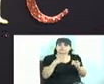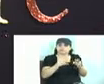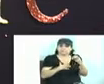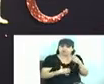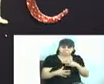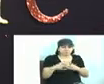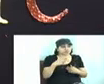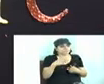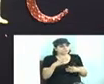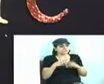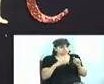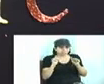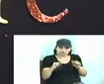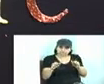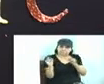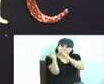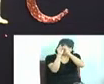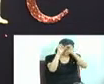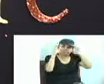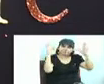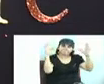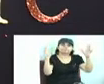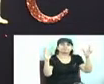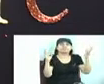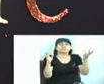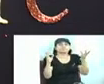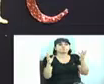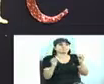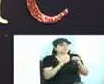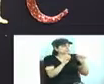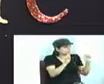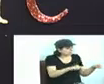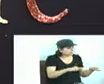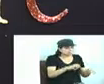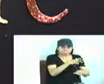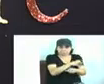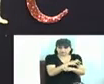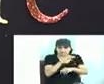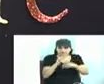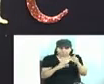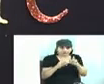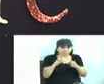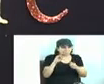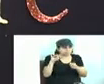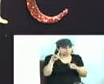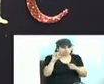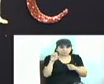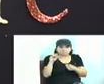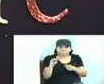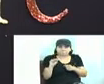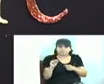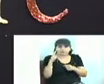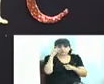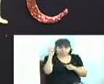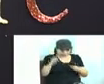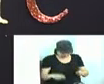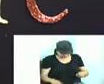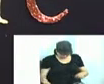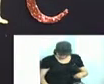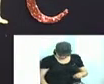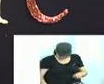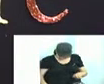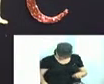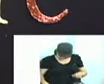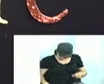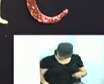ever could think of, more capable and more powerful than your wildest dreams. What would it mean to